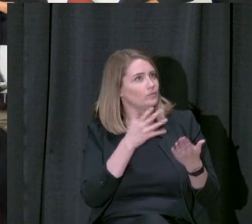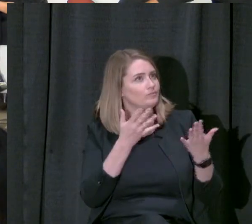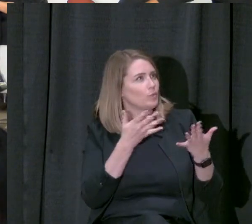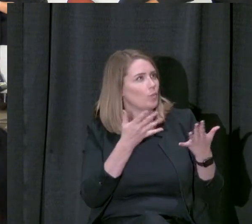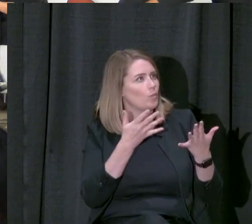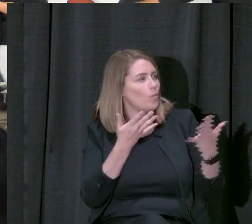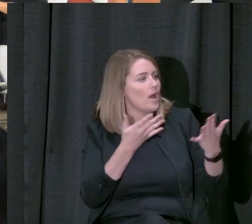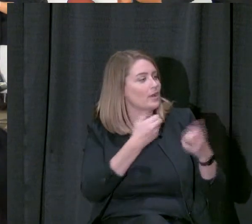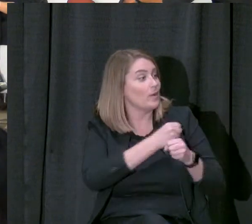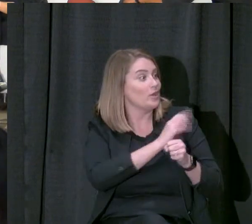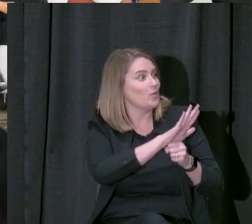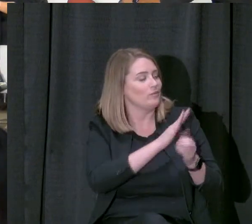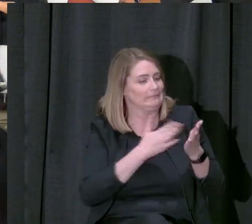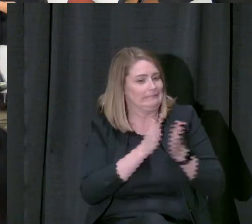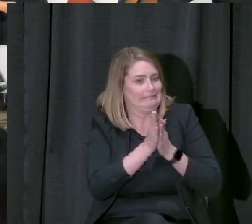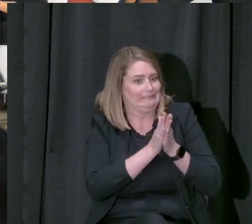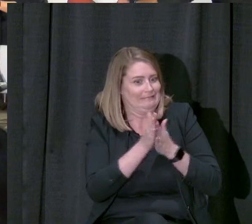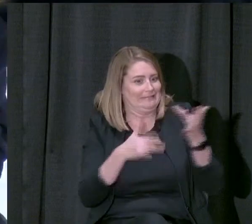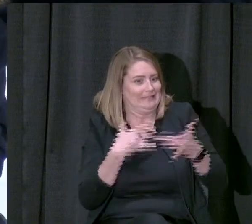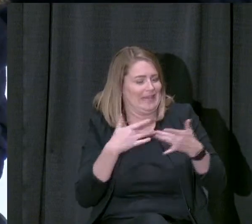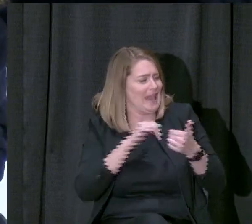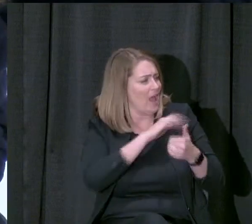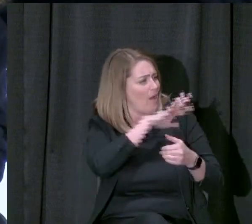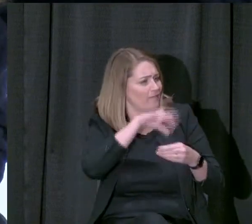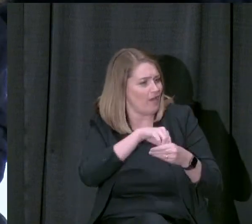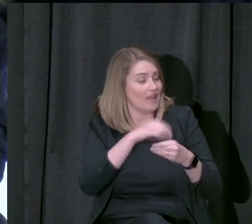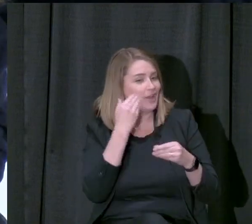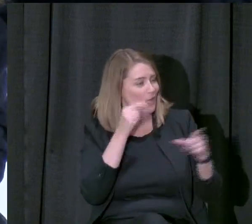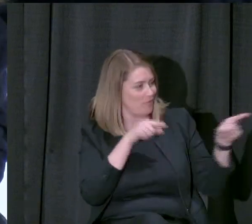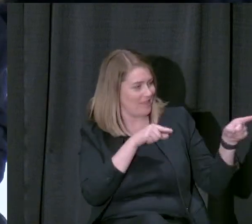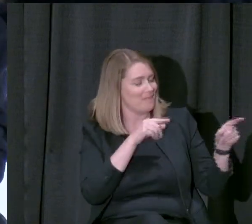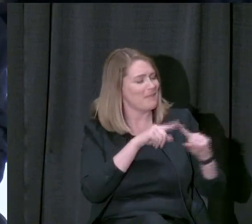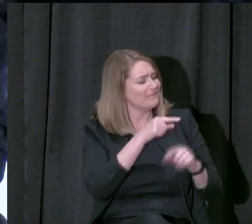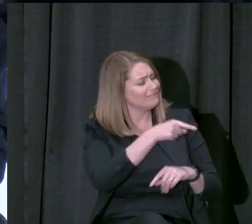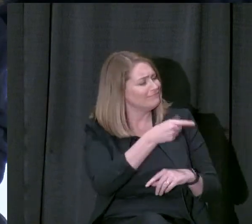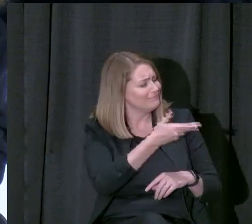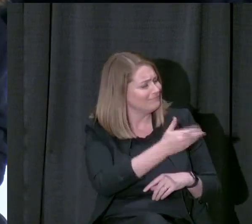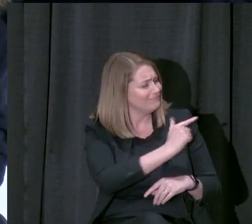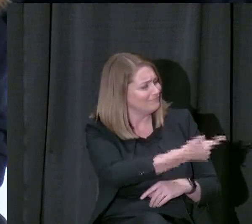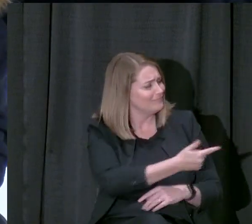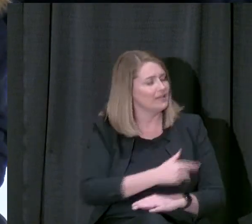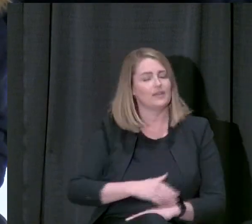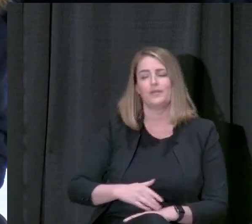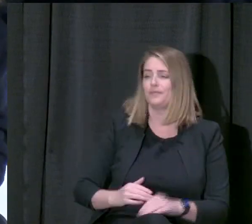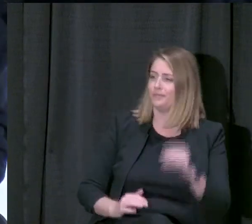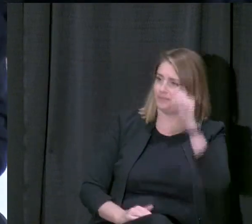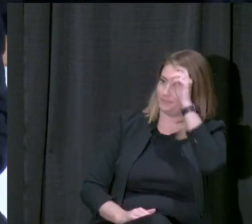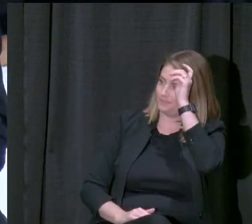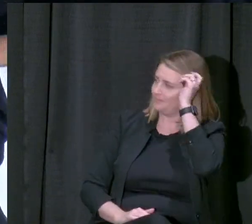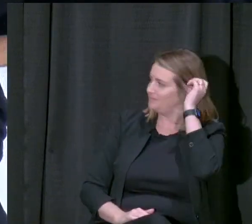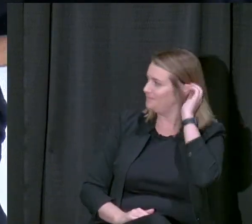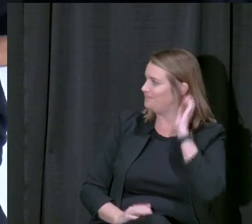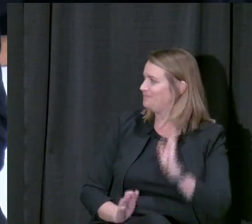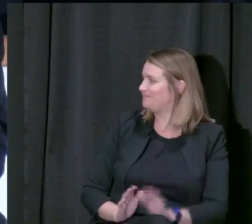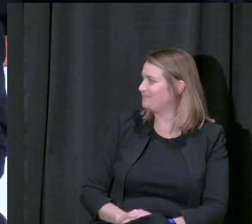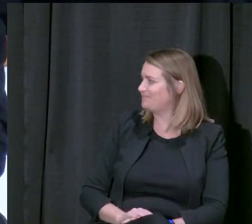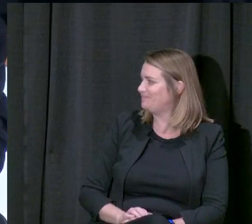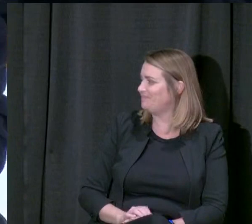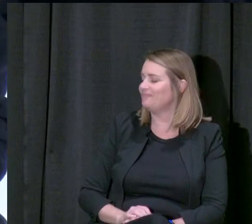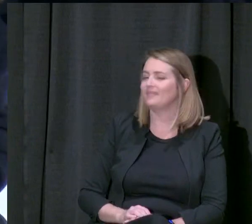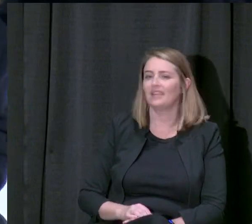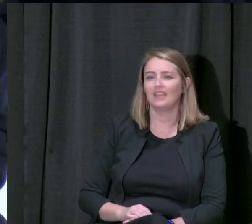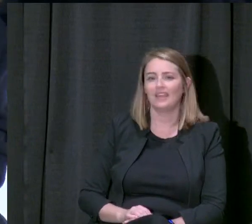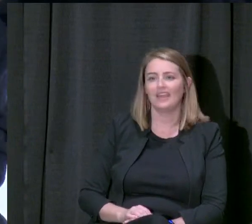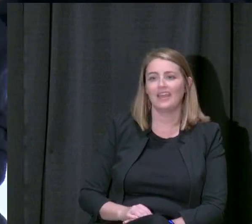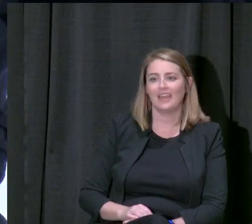what created your excitement in getting involved? How did you get involved here? I know how these guys did, but how were you? I know, and their stories are hard ones to follow, believe me. No, I